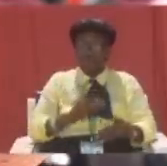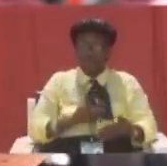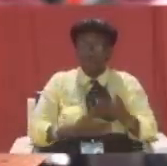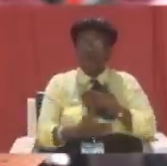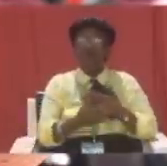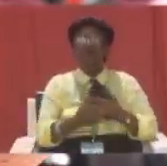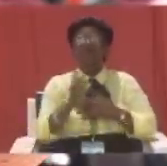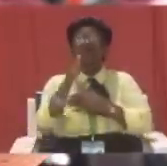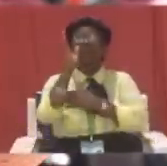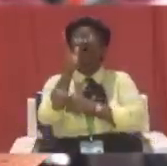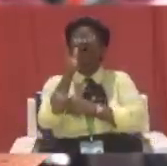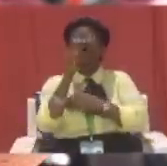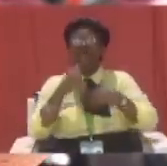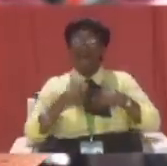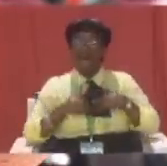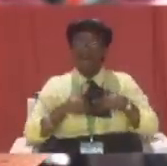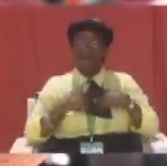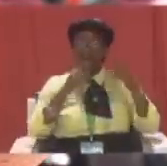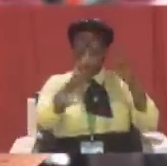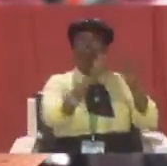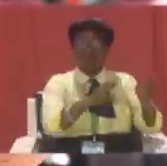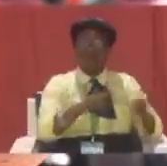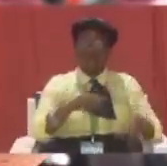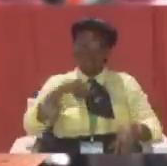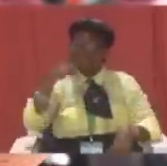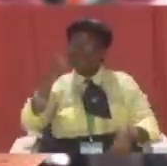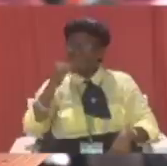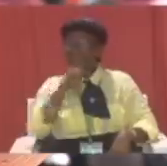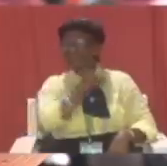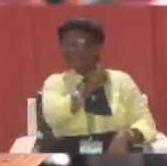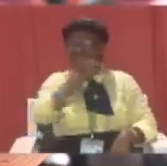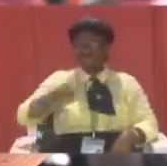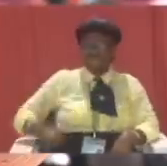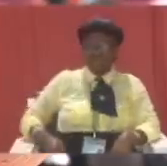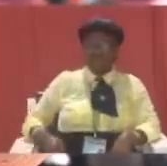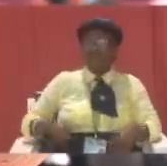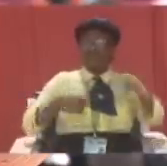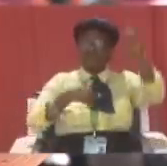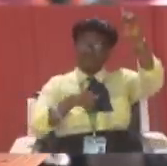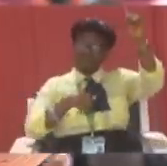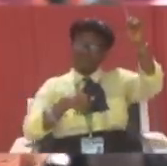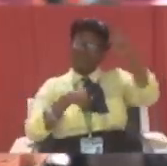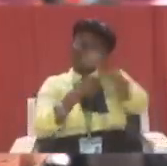God had already said, Jacob, I love.